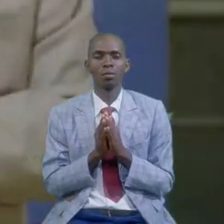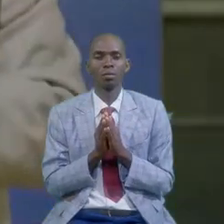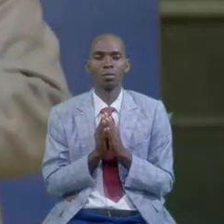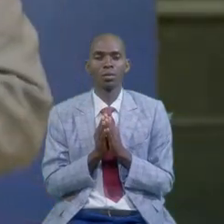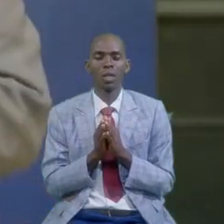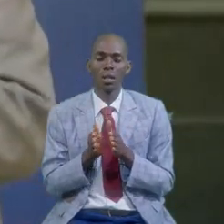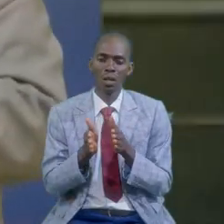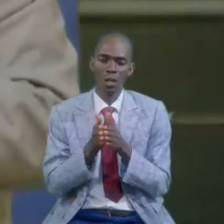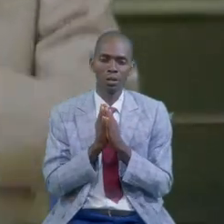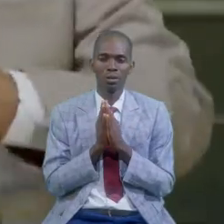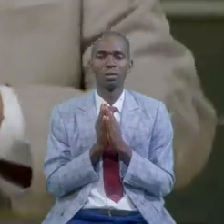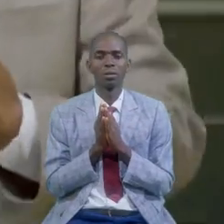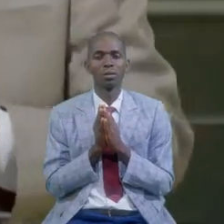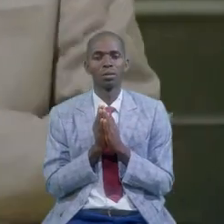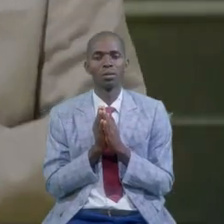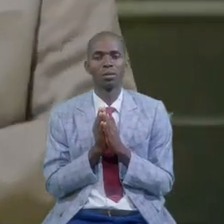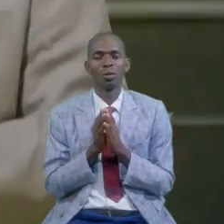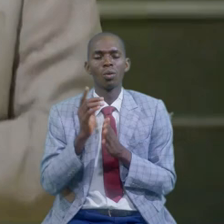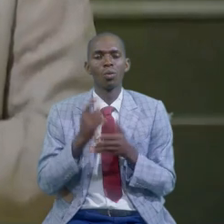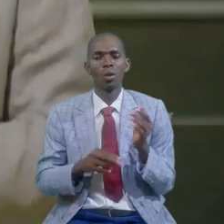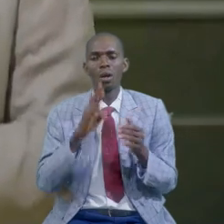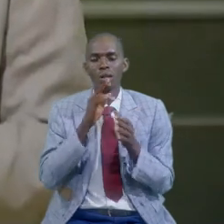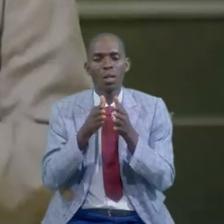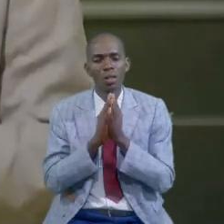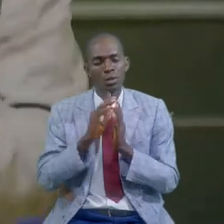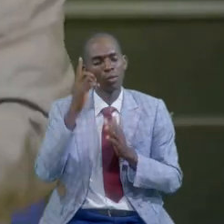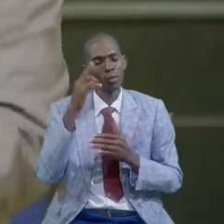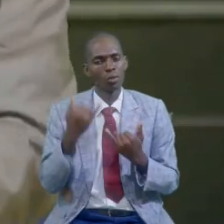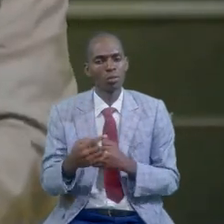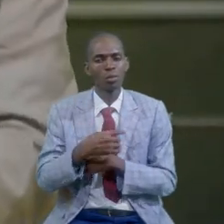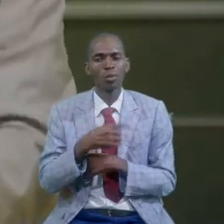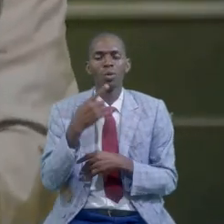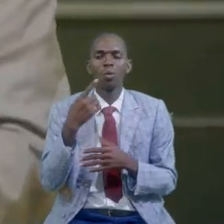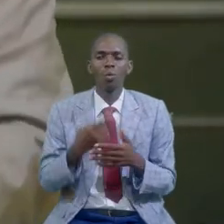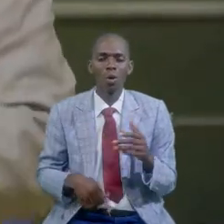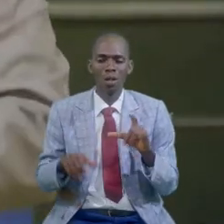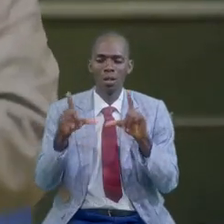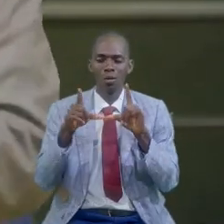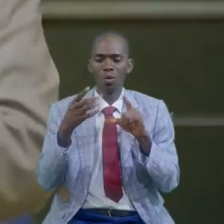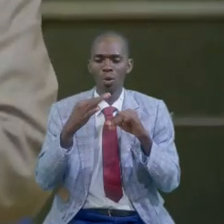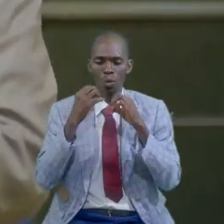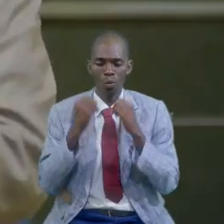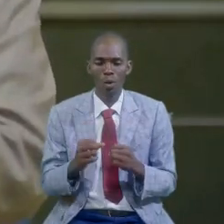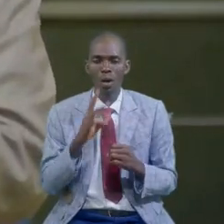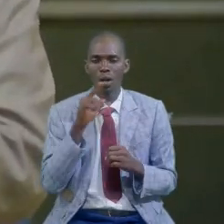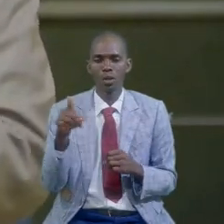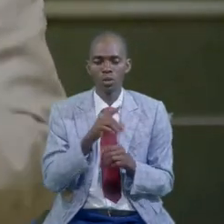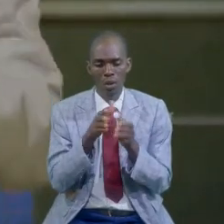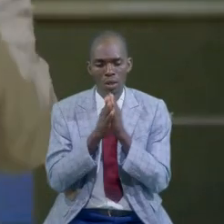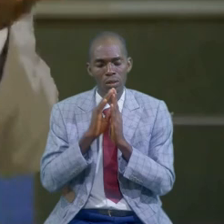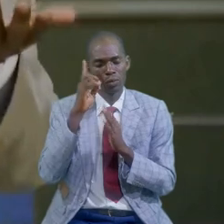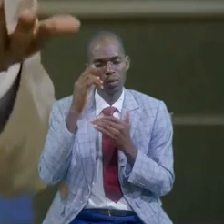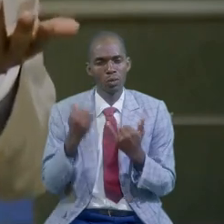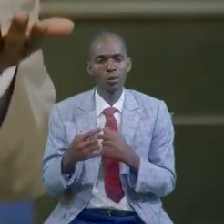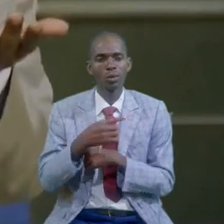Ask. What are you asking for today? What level of power are you asking for today? And